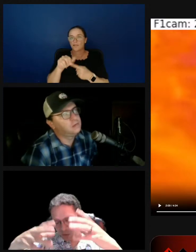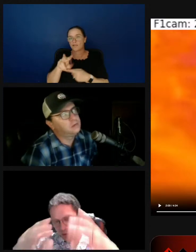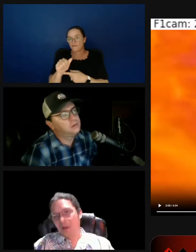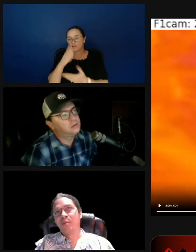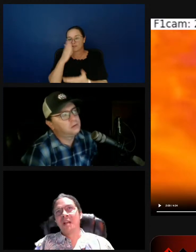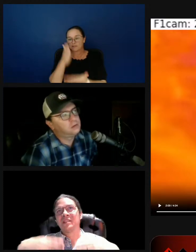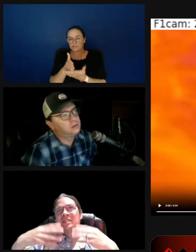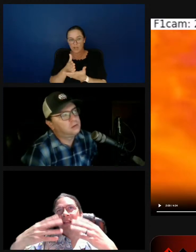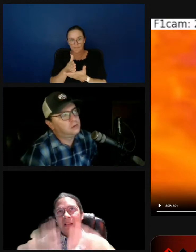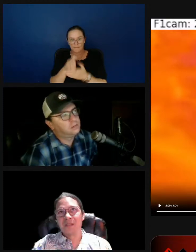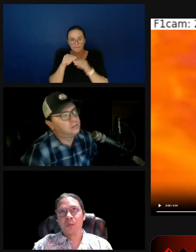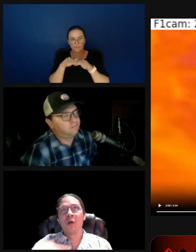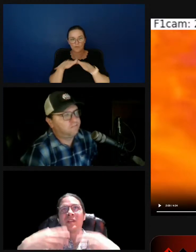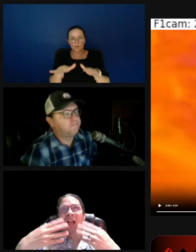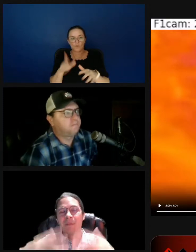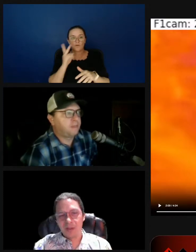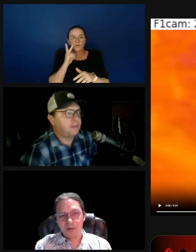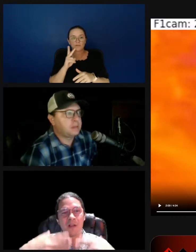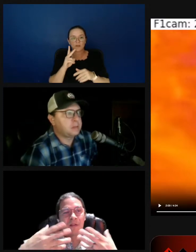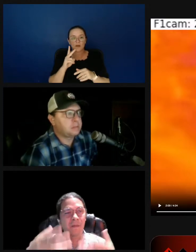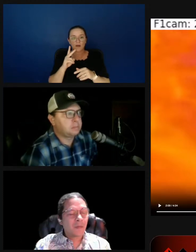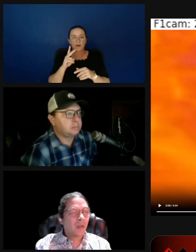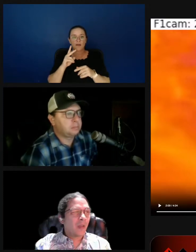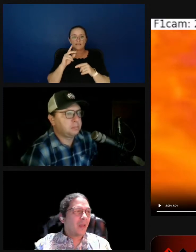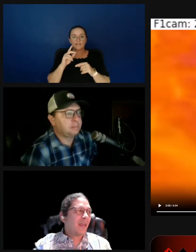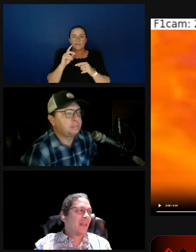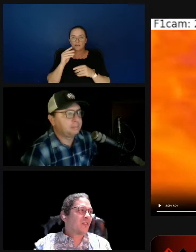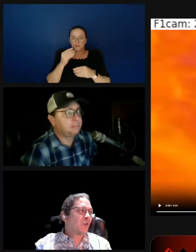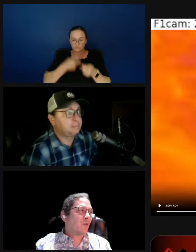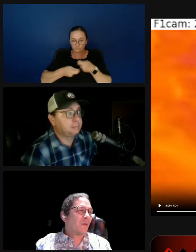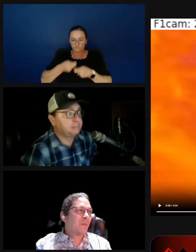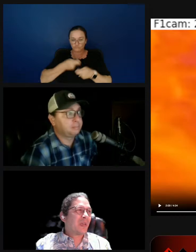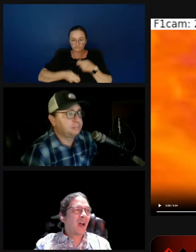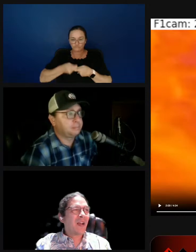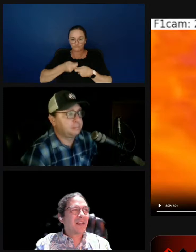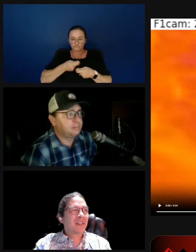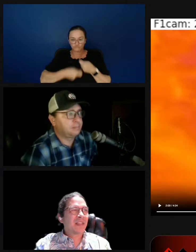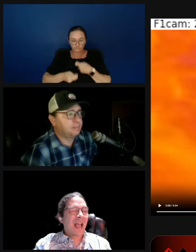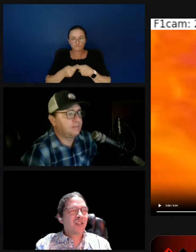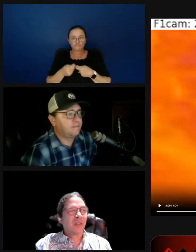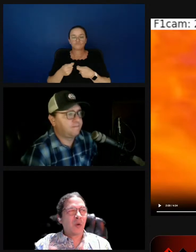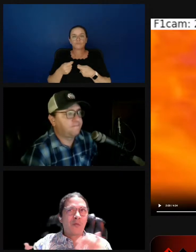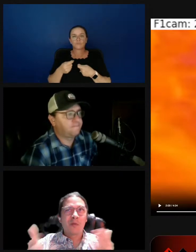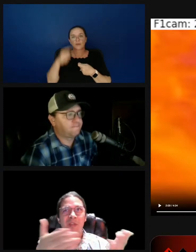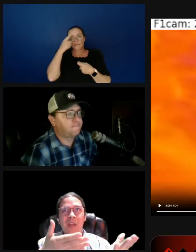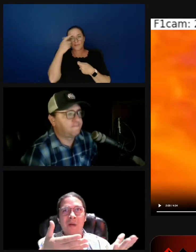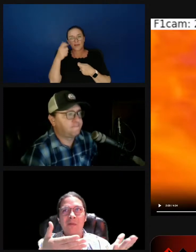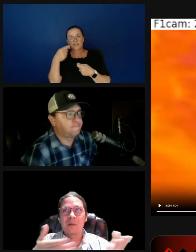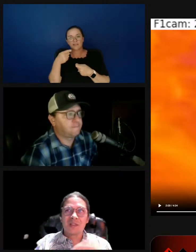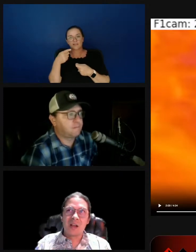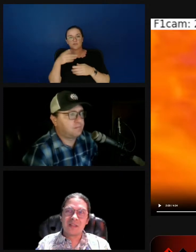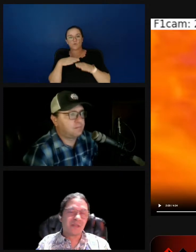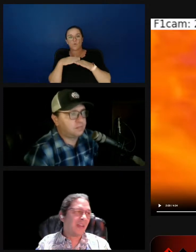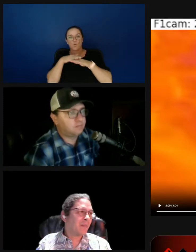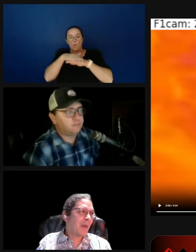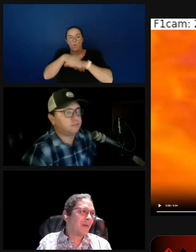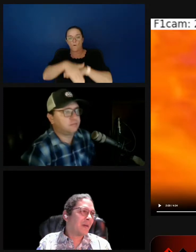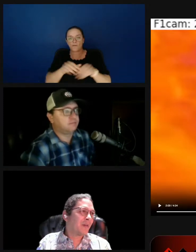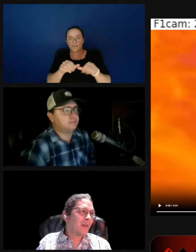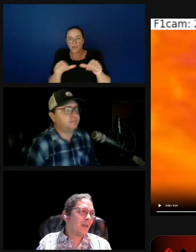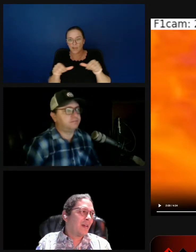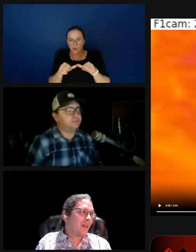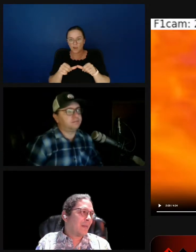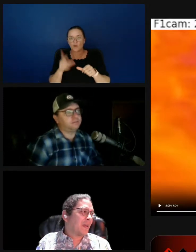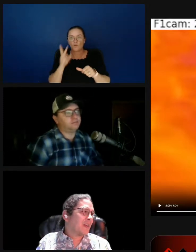see overturning processes like at least one time later on. And so because this is actually over this area where we saw this vent pop